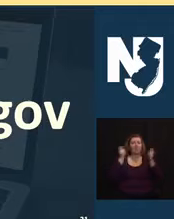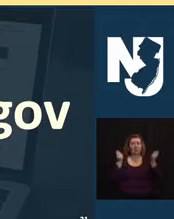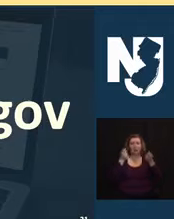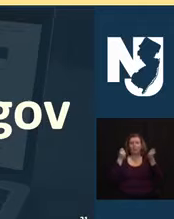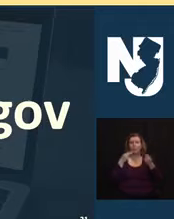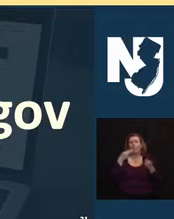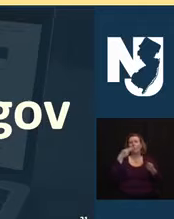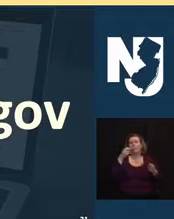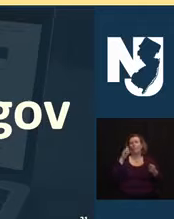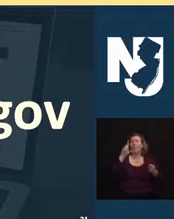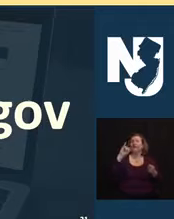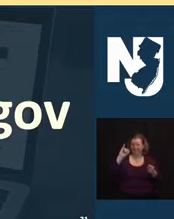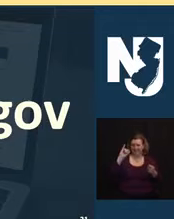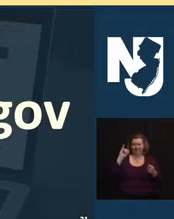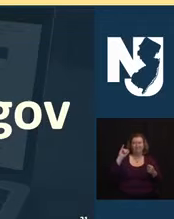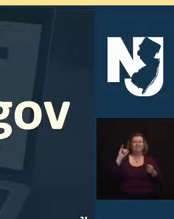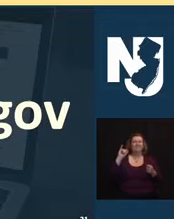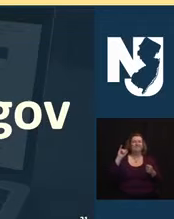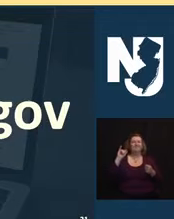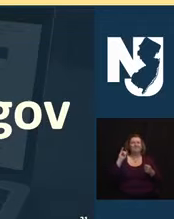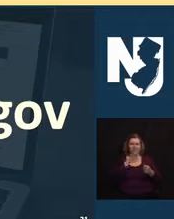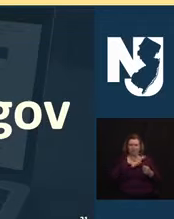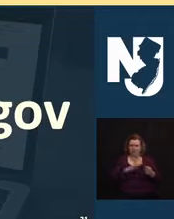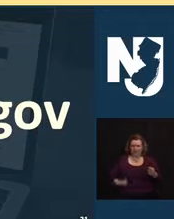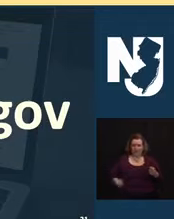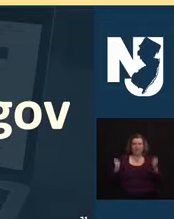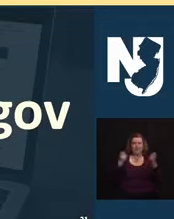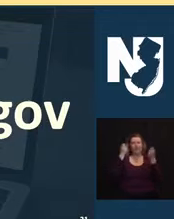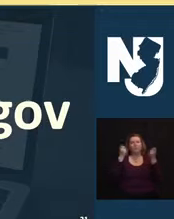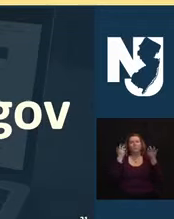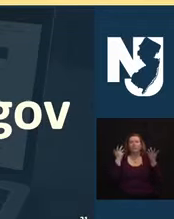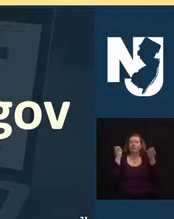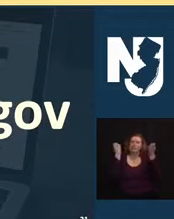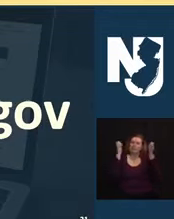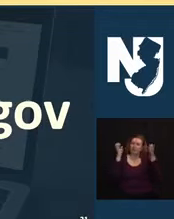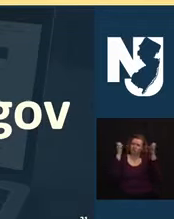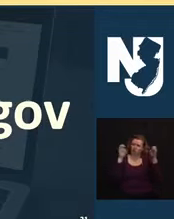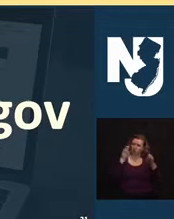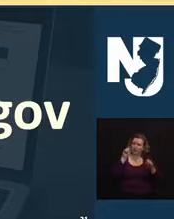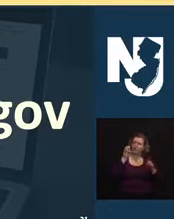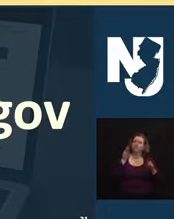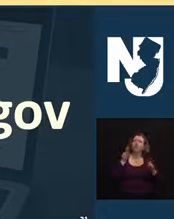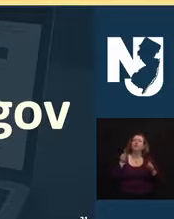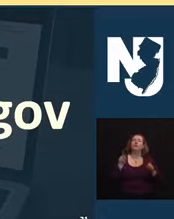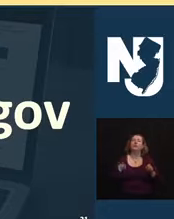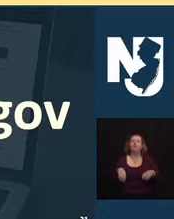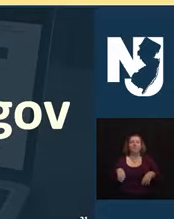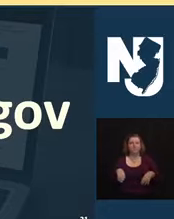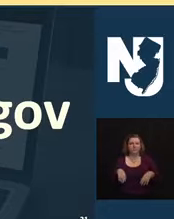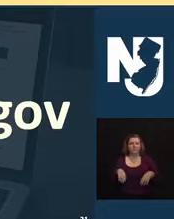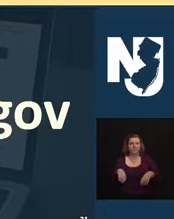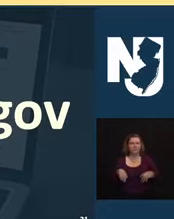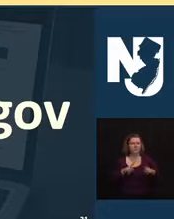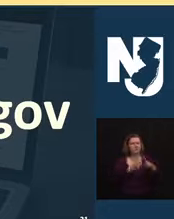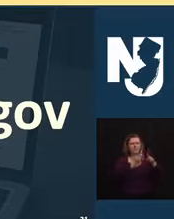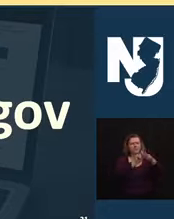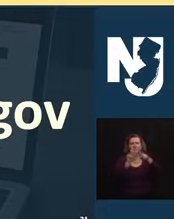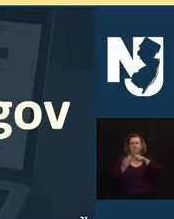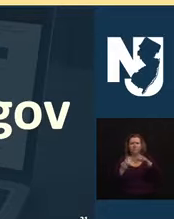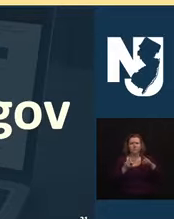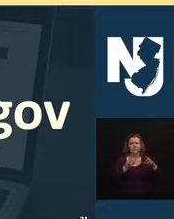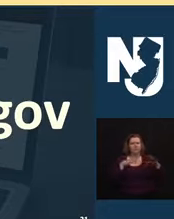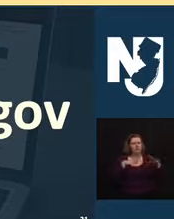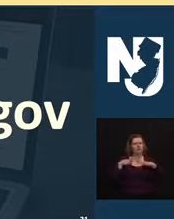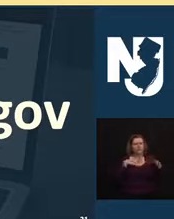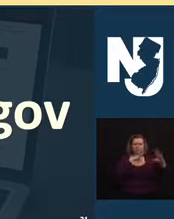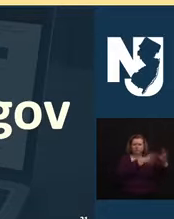celebrating Easter. Each holiday is a celebration of renewal and rebirth, and the promise of a better day. Let's all do